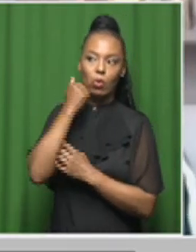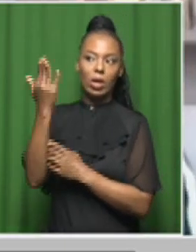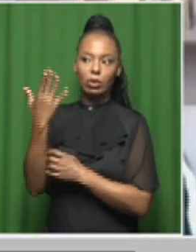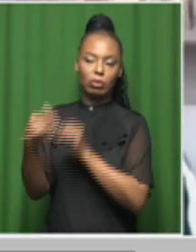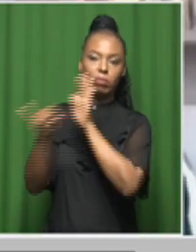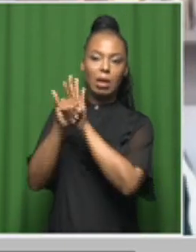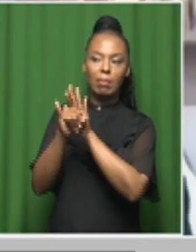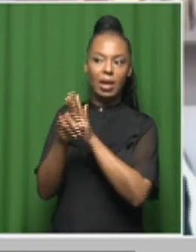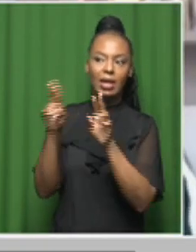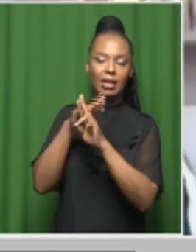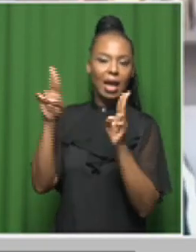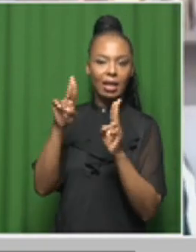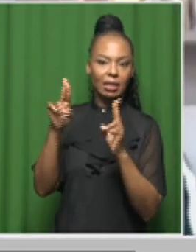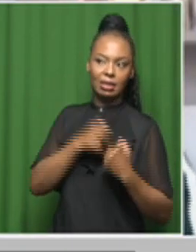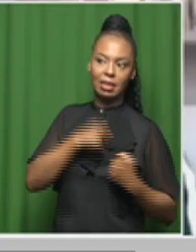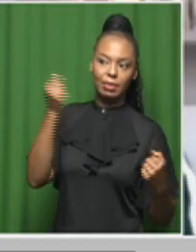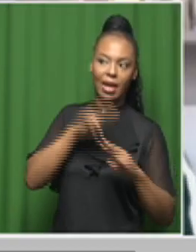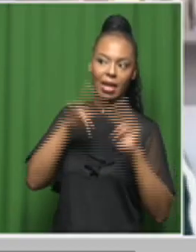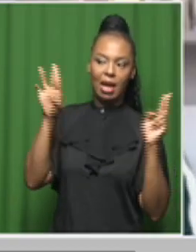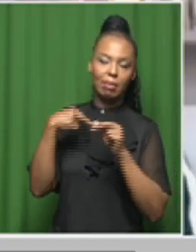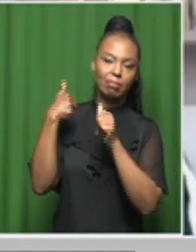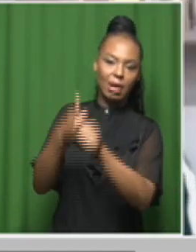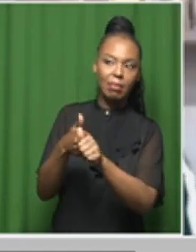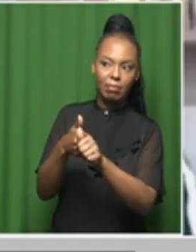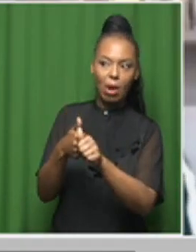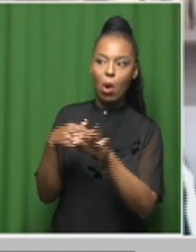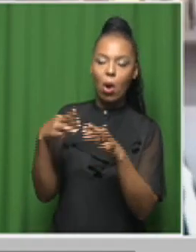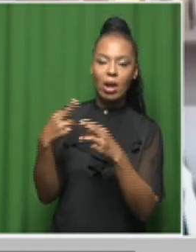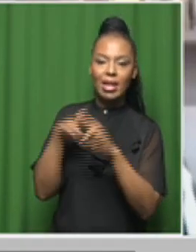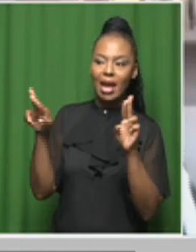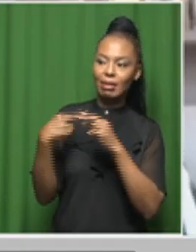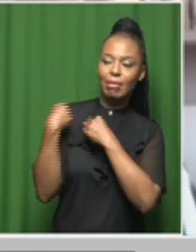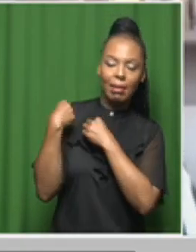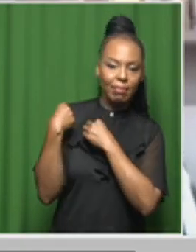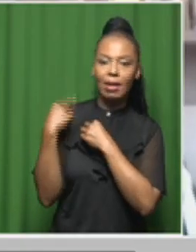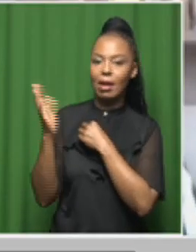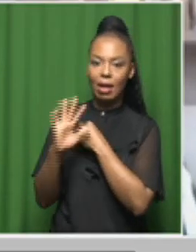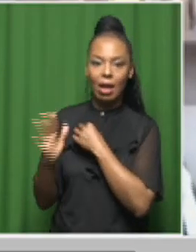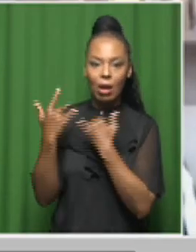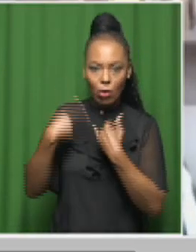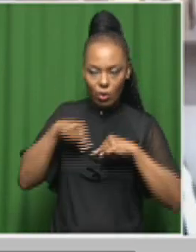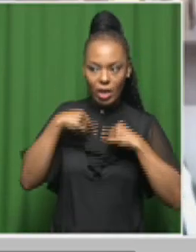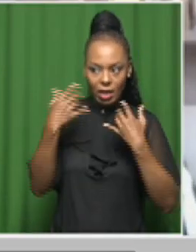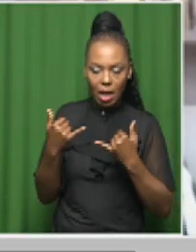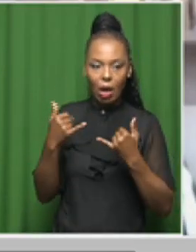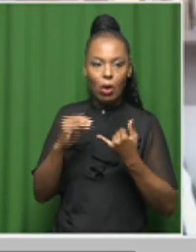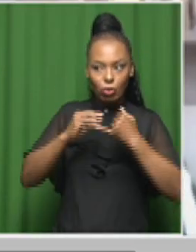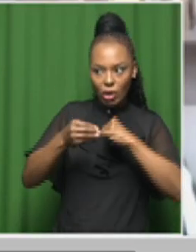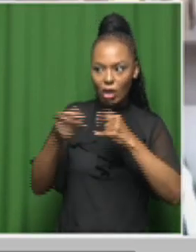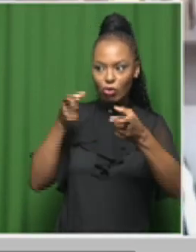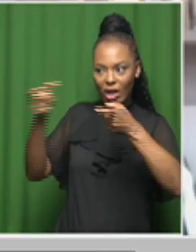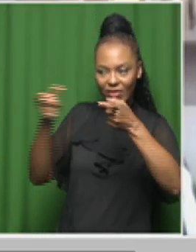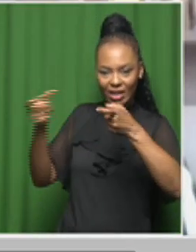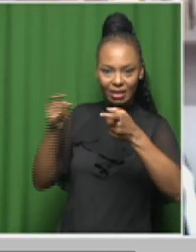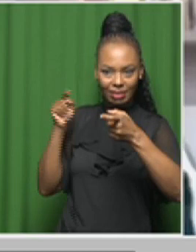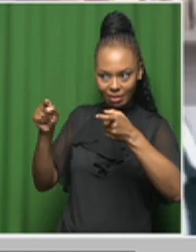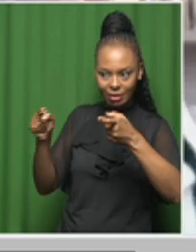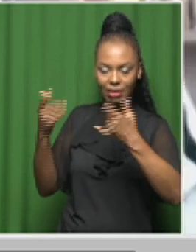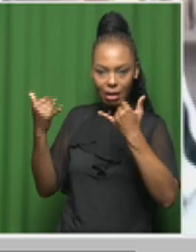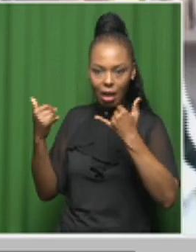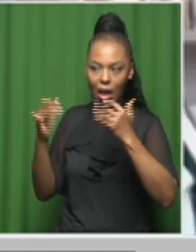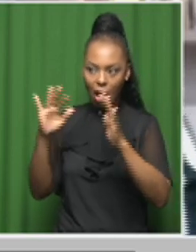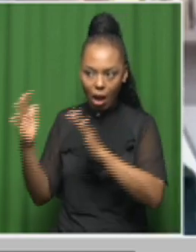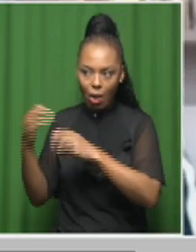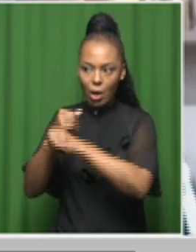non-transparency and non-accountability. Absolutely. So we are increasing their governance, and for them to understand what it means to become